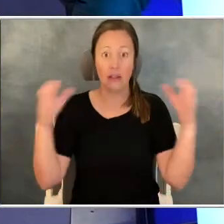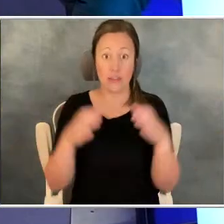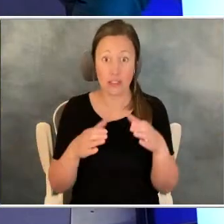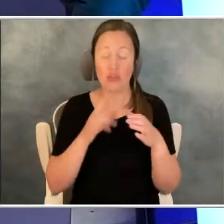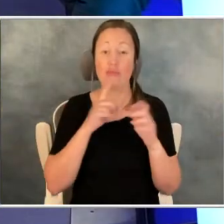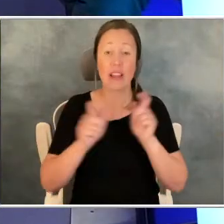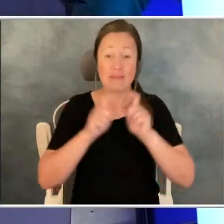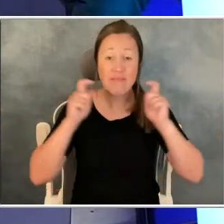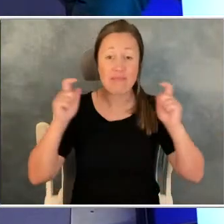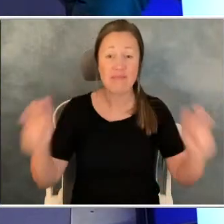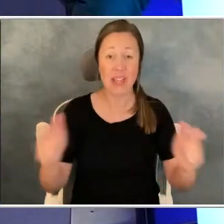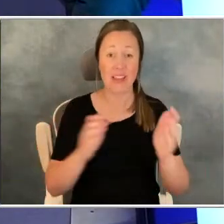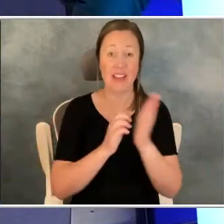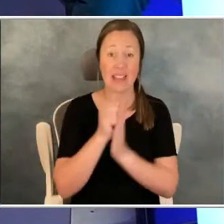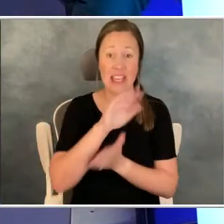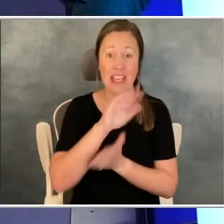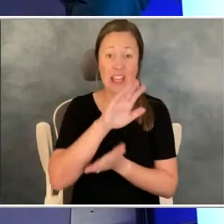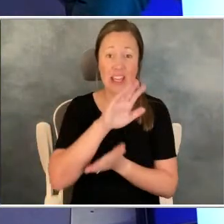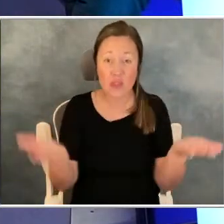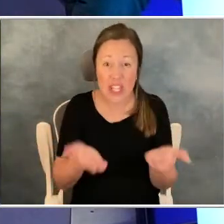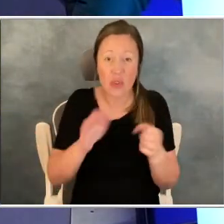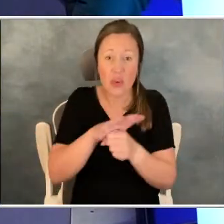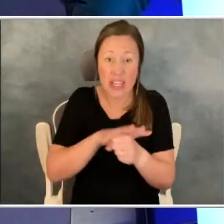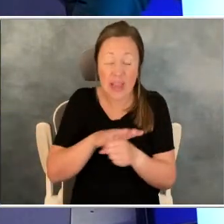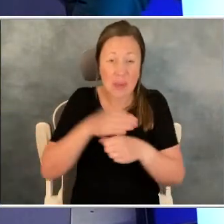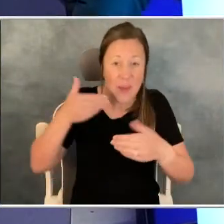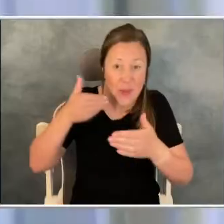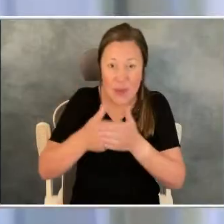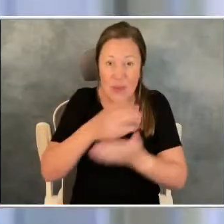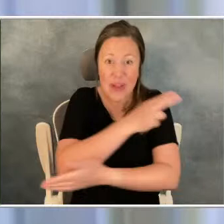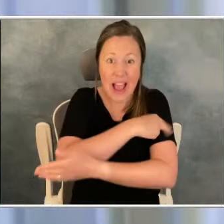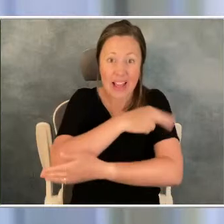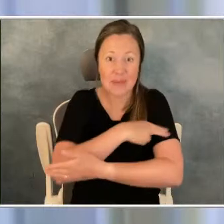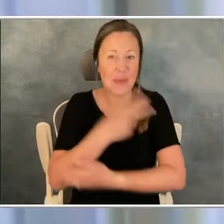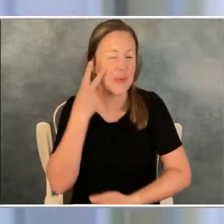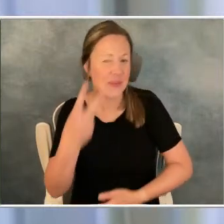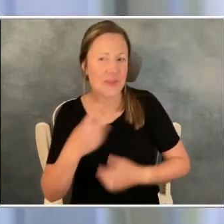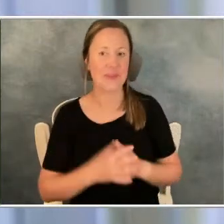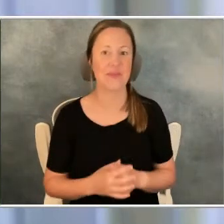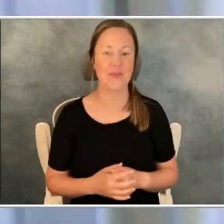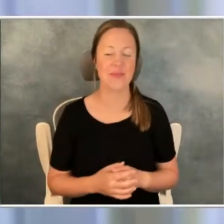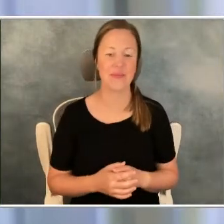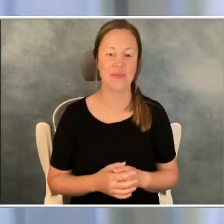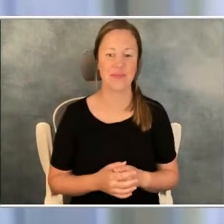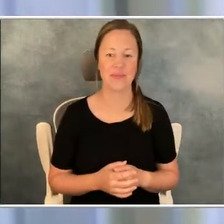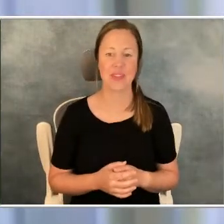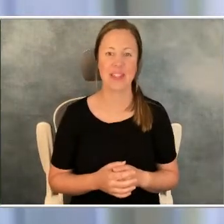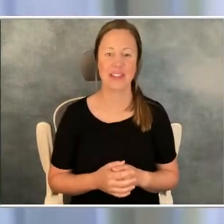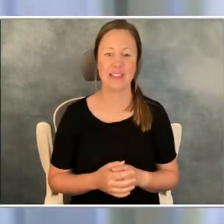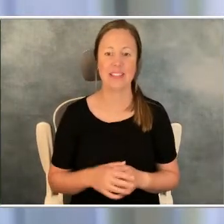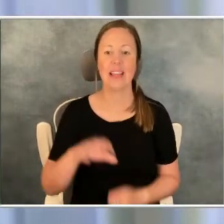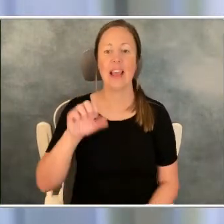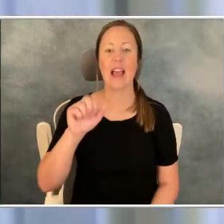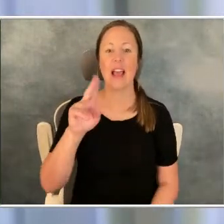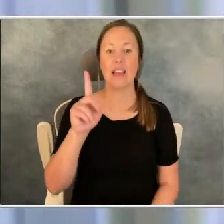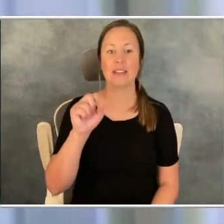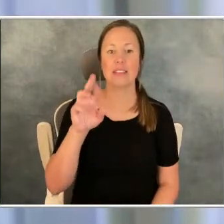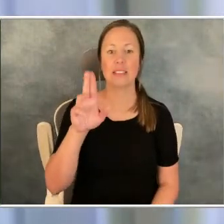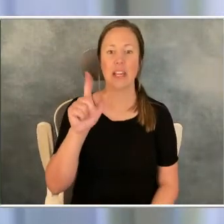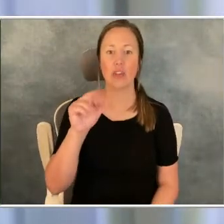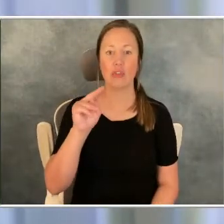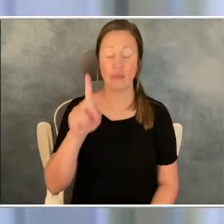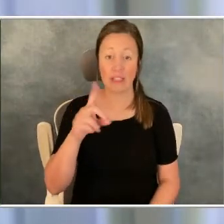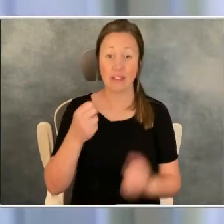here on the campus, right by the cancer hospital. So let's take a look. The Sunderland Foundation is committing to assist